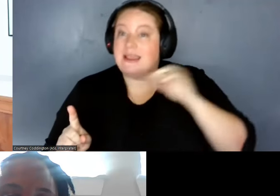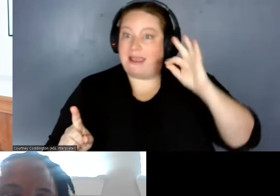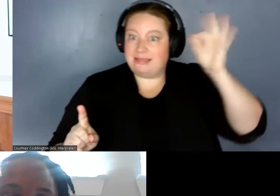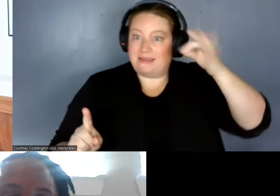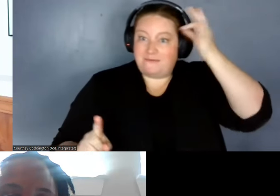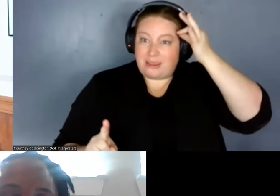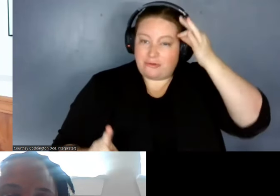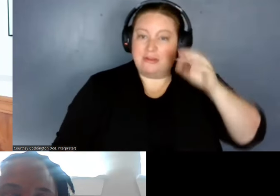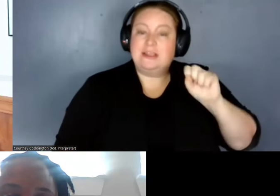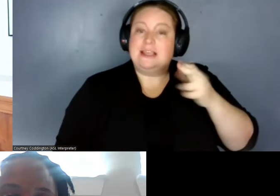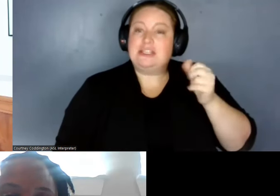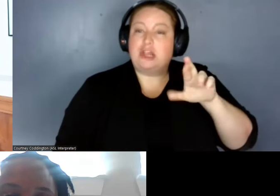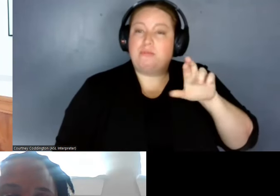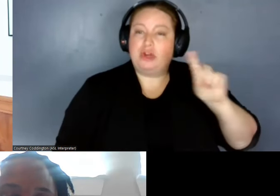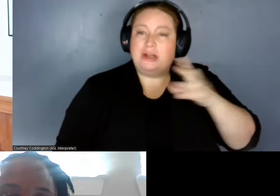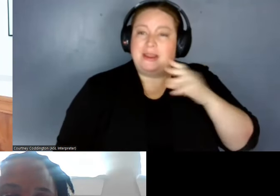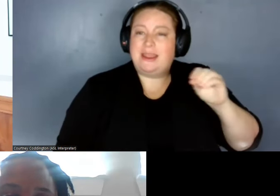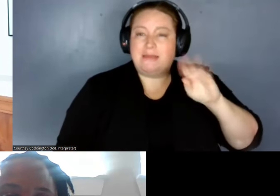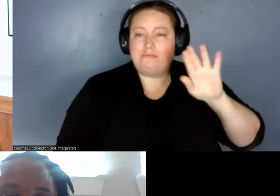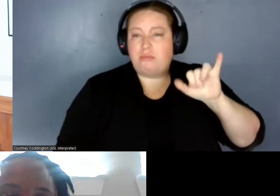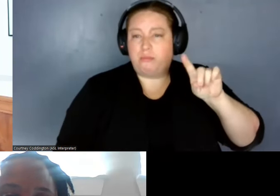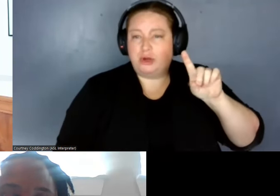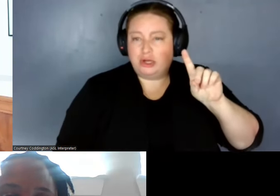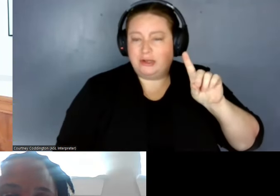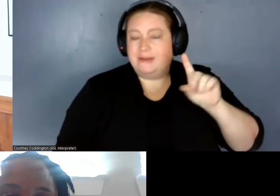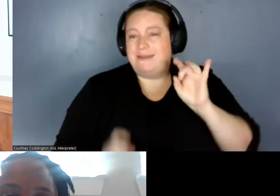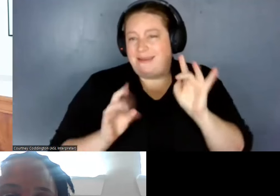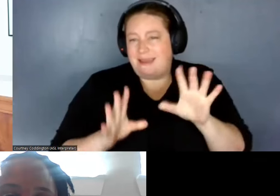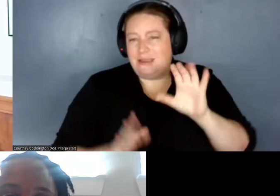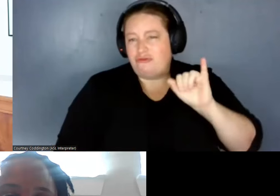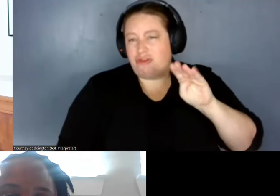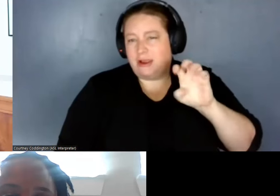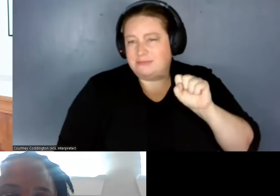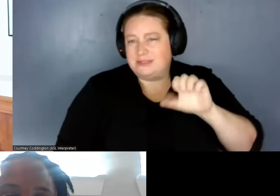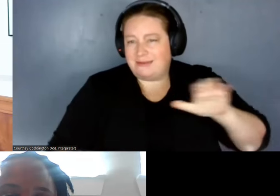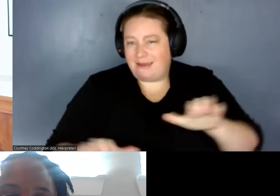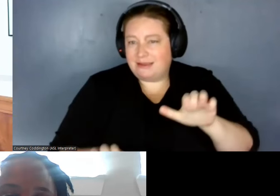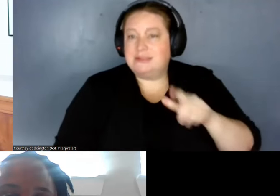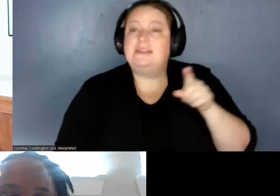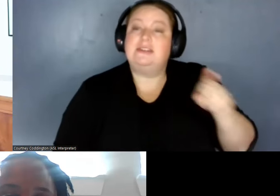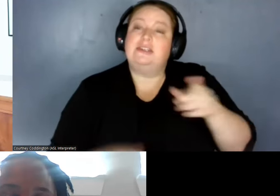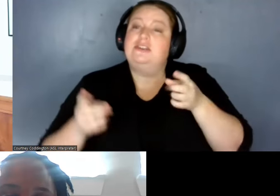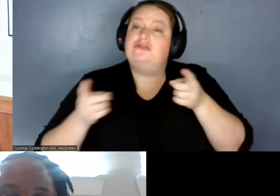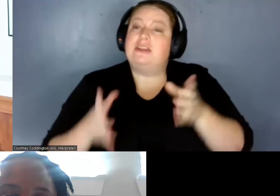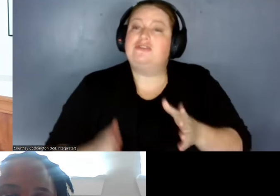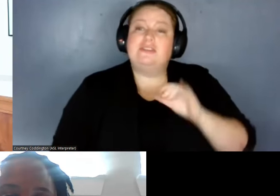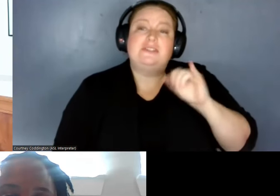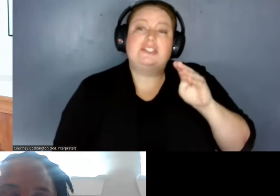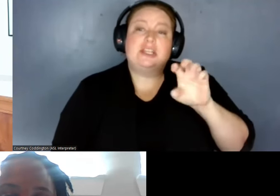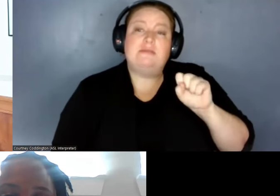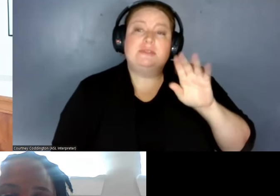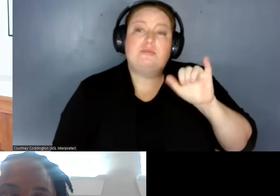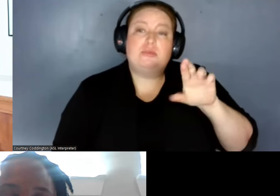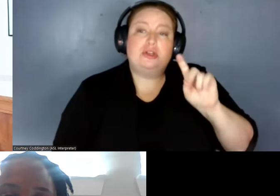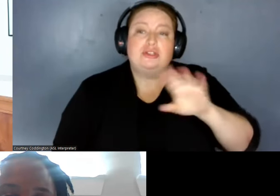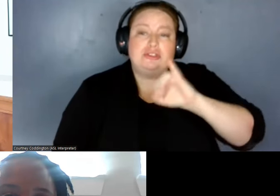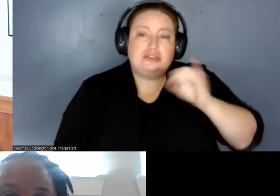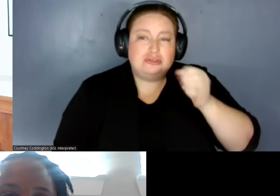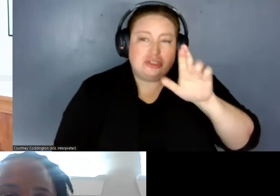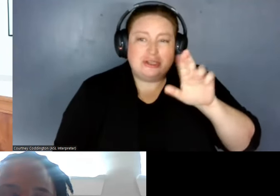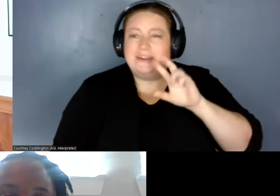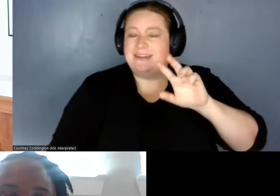Federal Hate Crimes Prevention Act. She is the director of the James Byrd Jr. Foundation for Kids, a